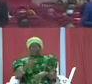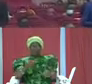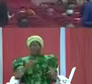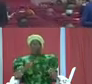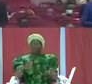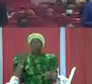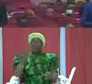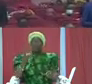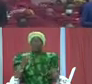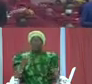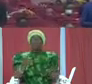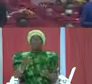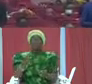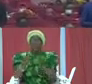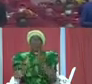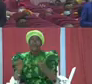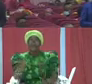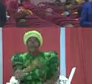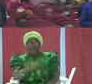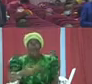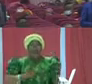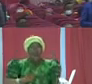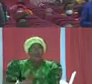If you have not been served bread,